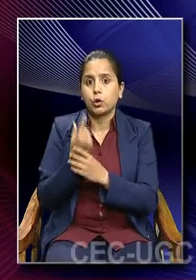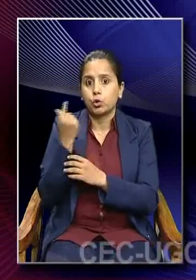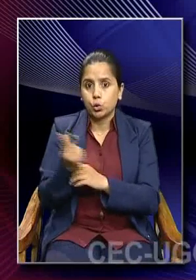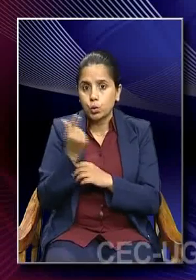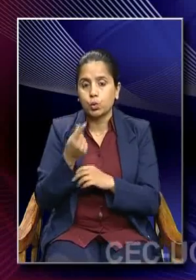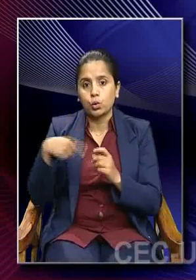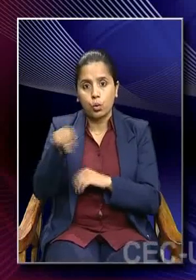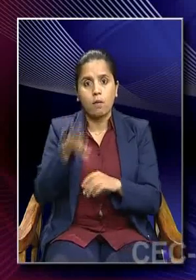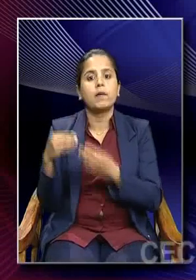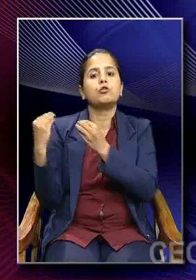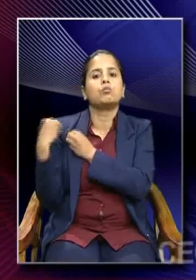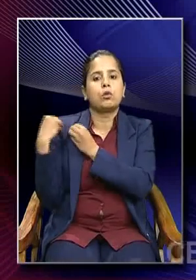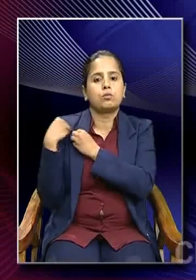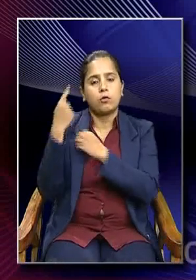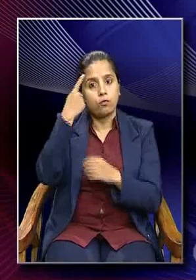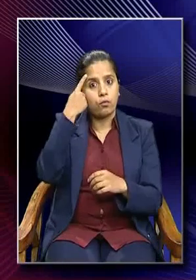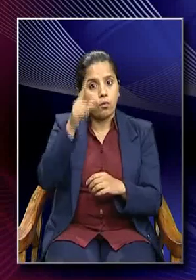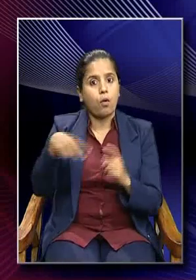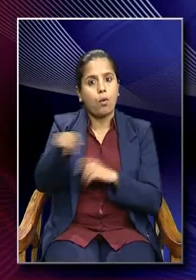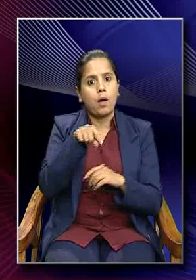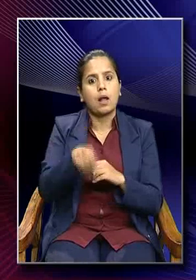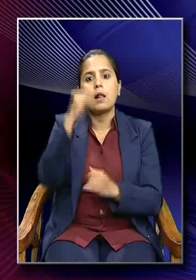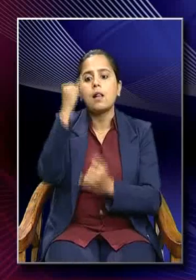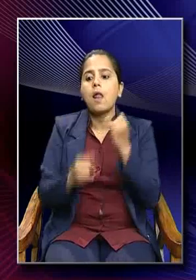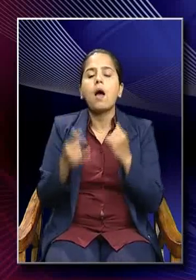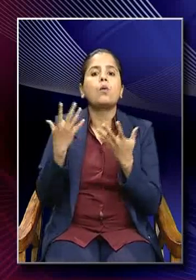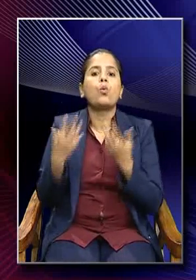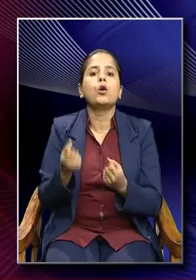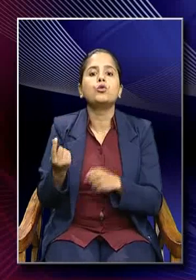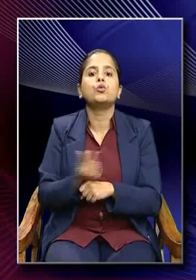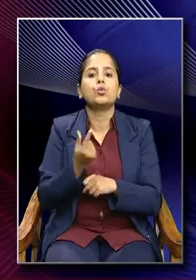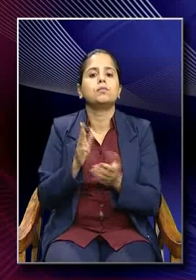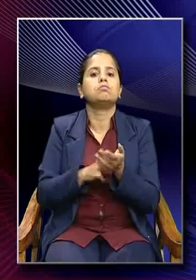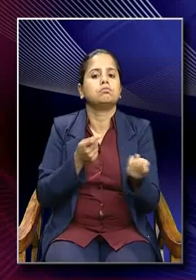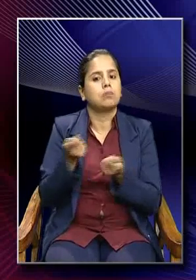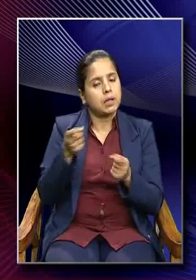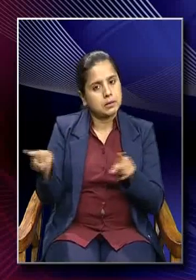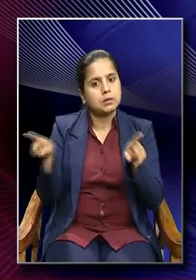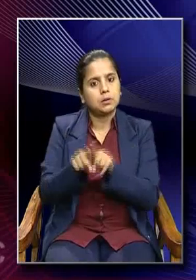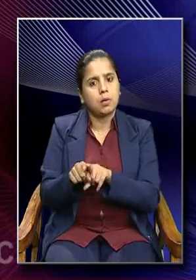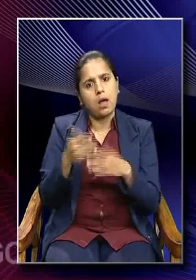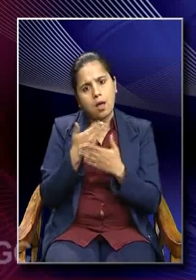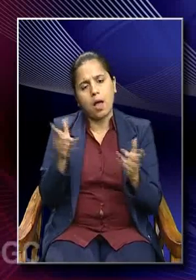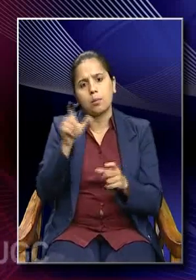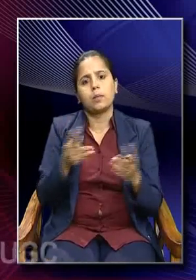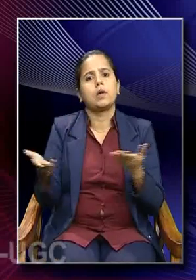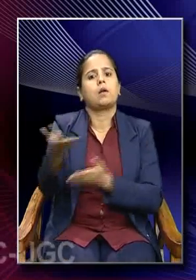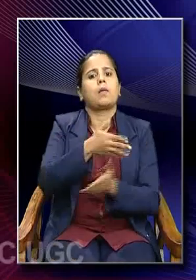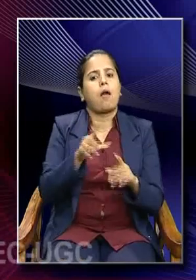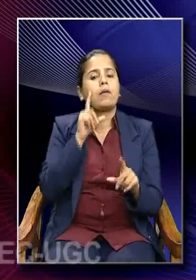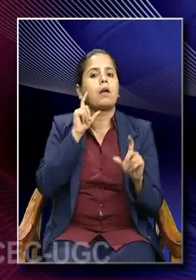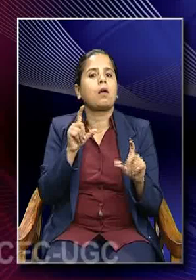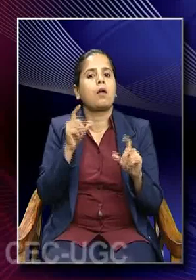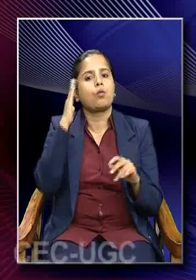is responsible for the end product also, its management also. So everybody is taken care